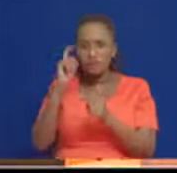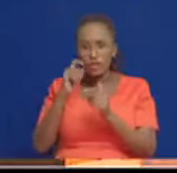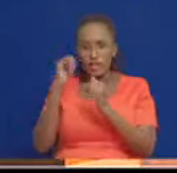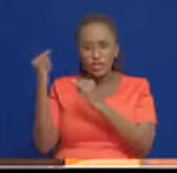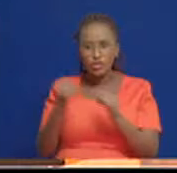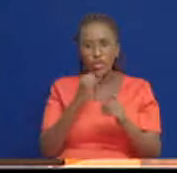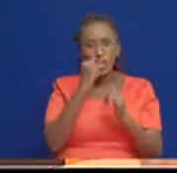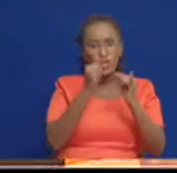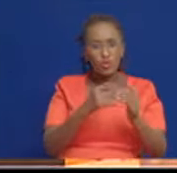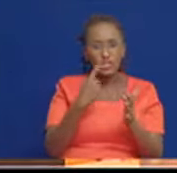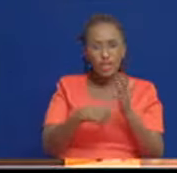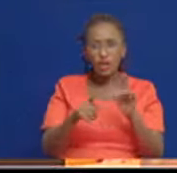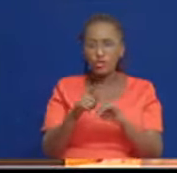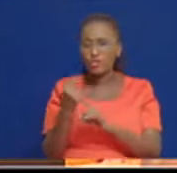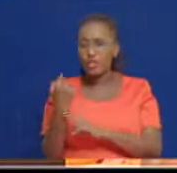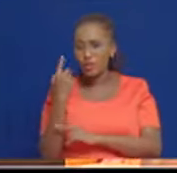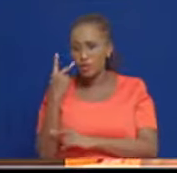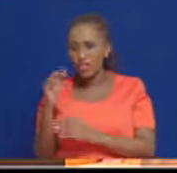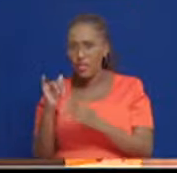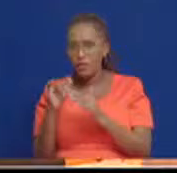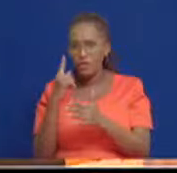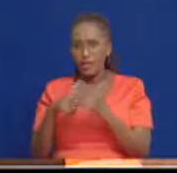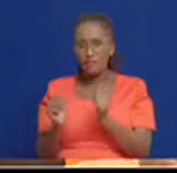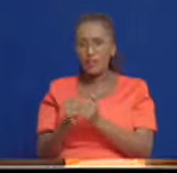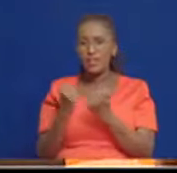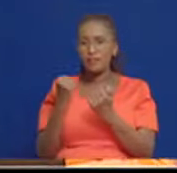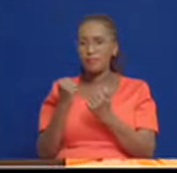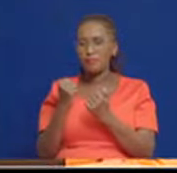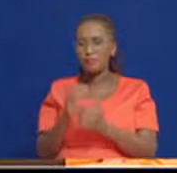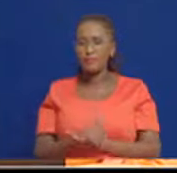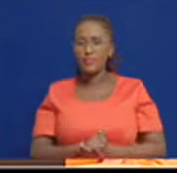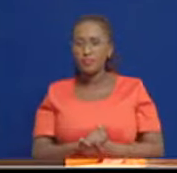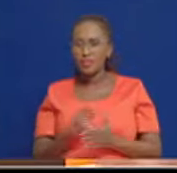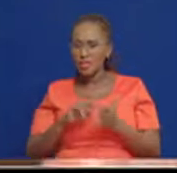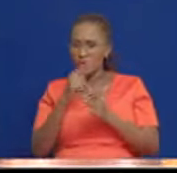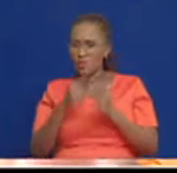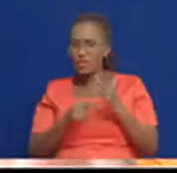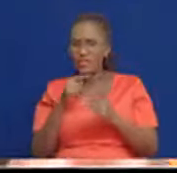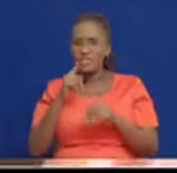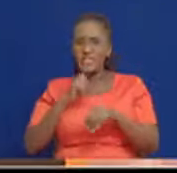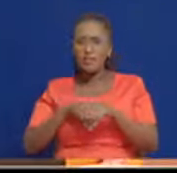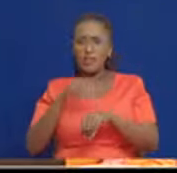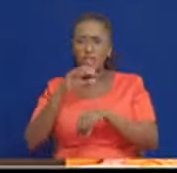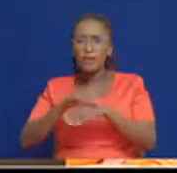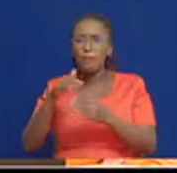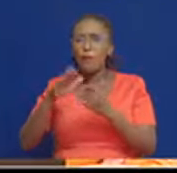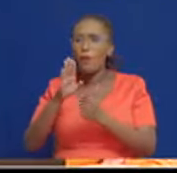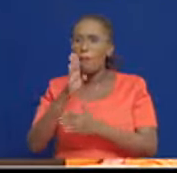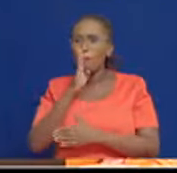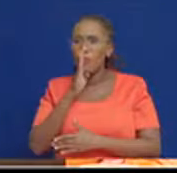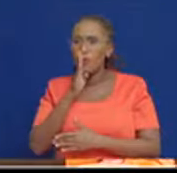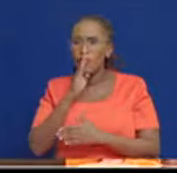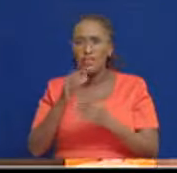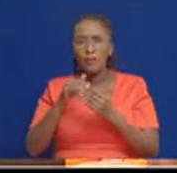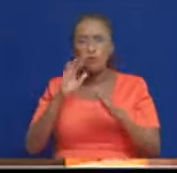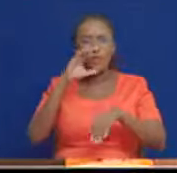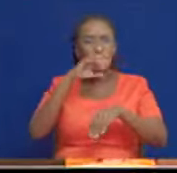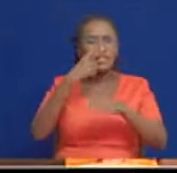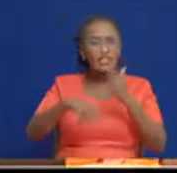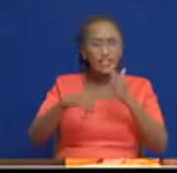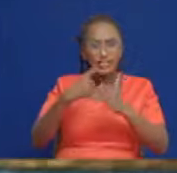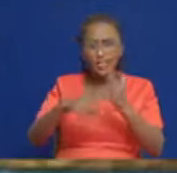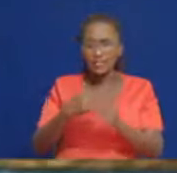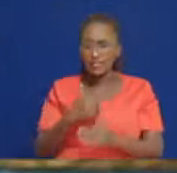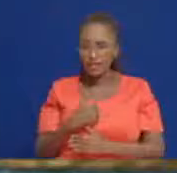yesterday you saw him signing. In South Korea. So I think what it means is that the more you borrow, the more you make. So I think the focus should be, what the